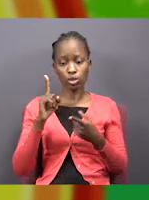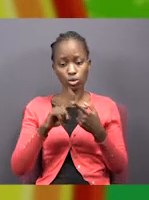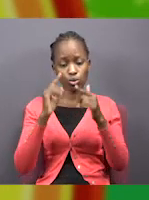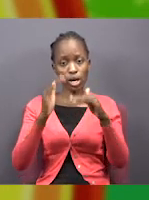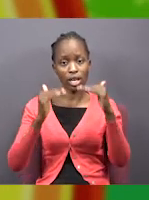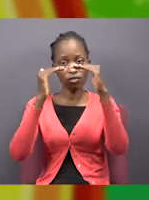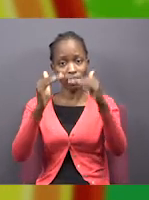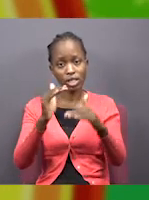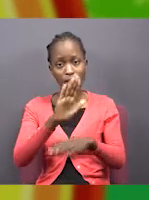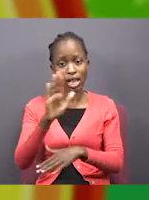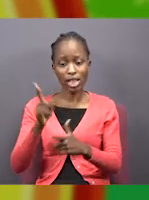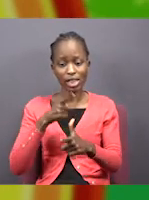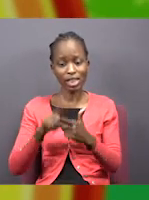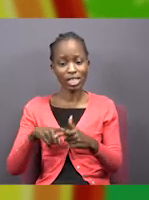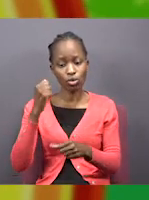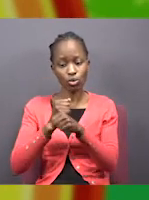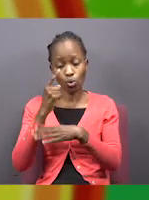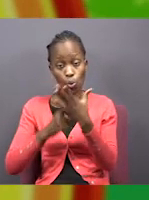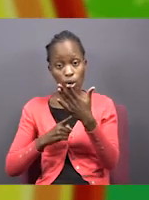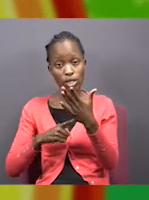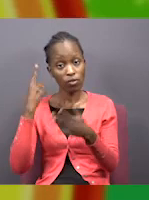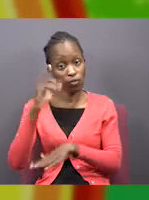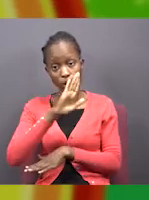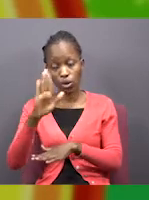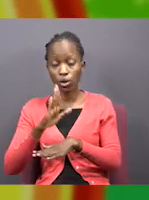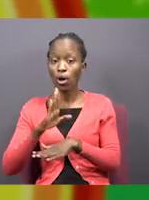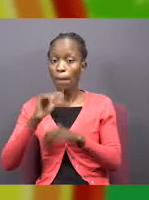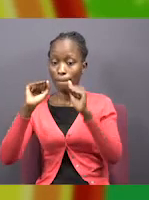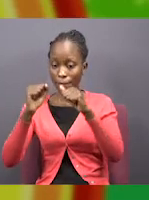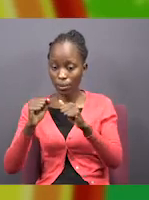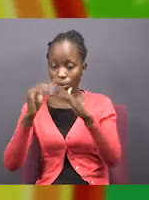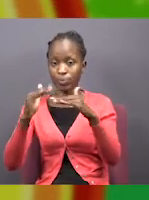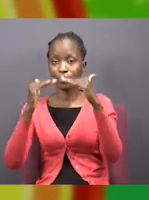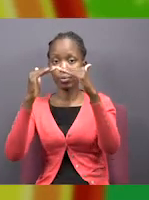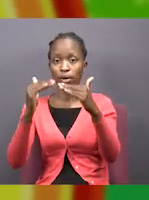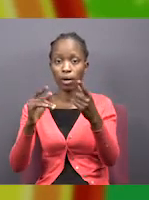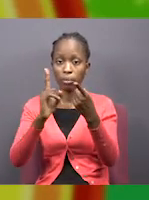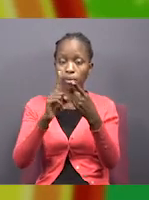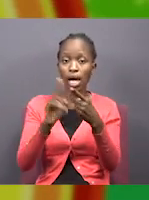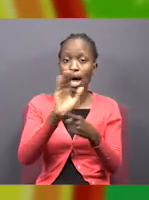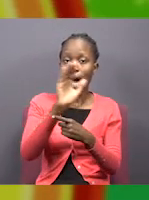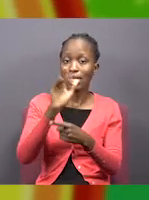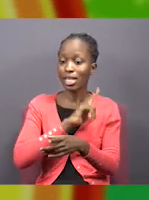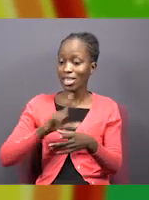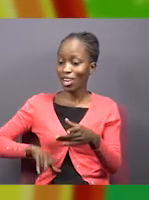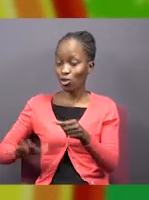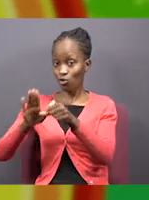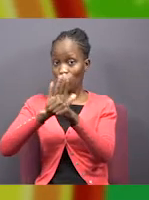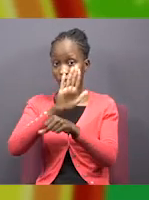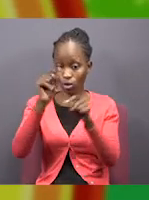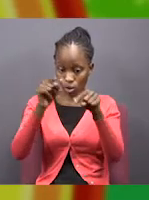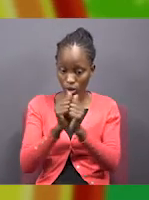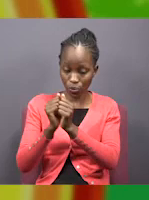Holy Spirit. And the Holy Spirit of truth enables us to do all things, even these,